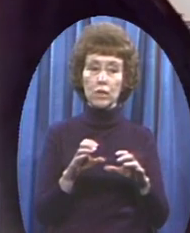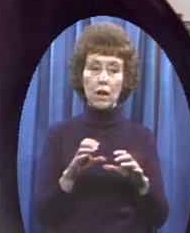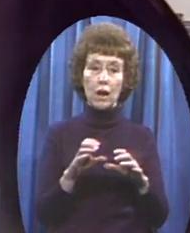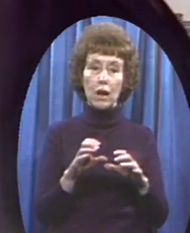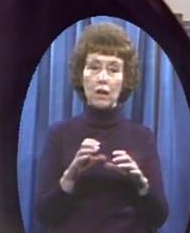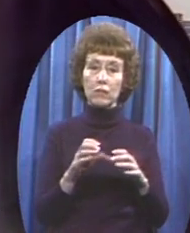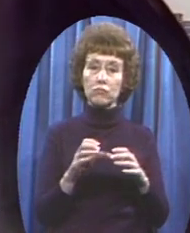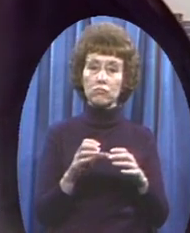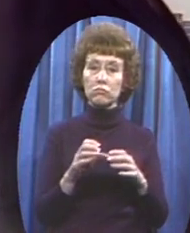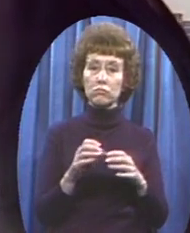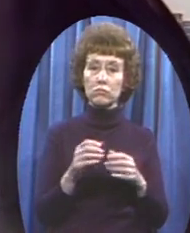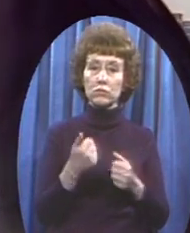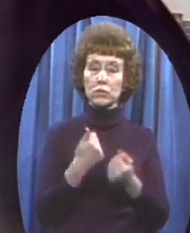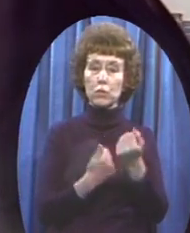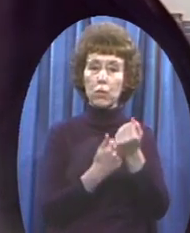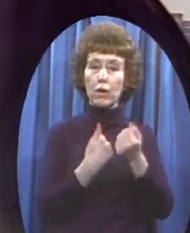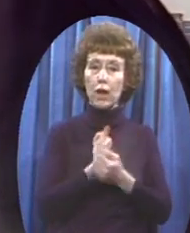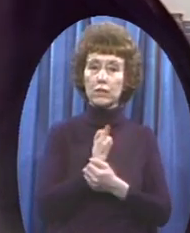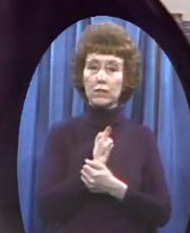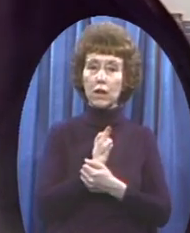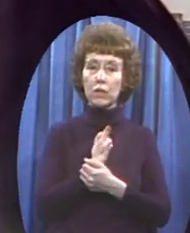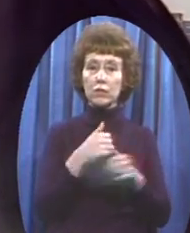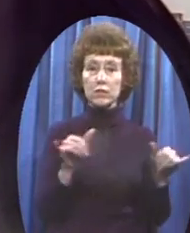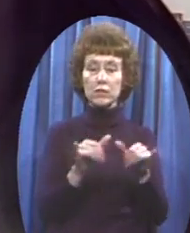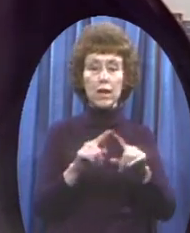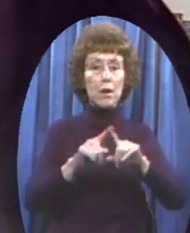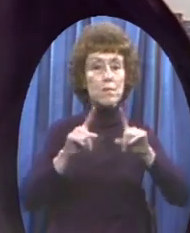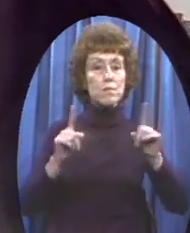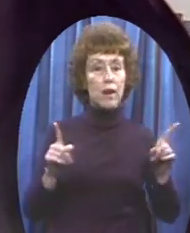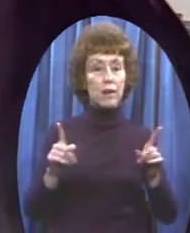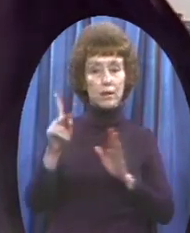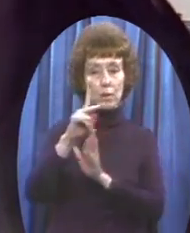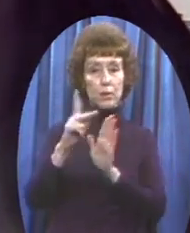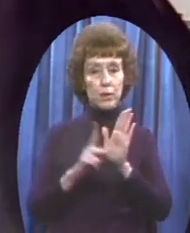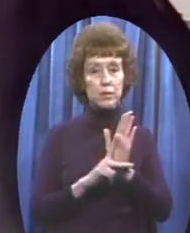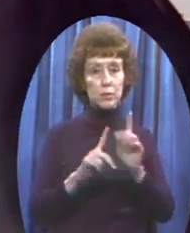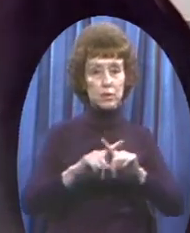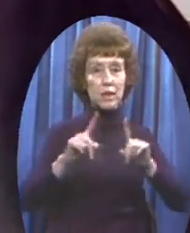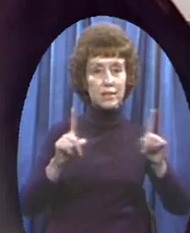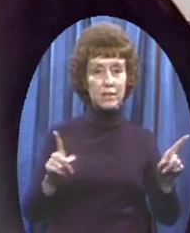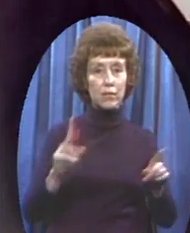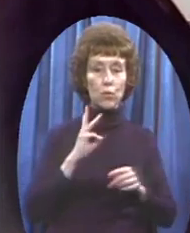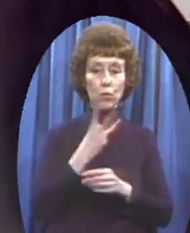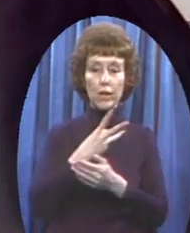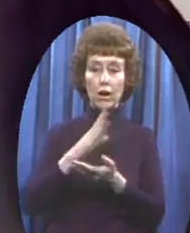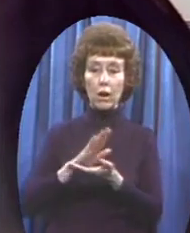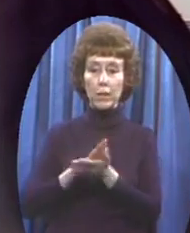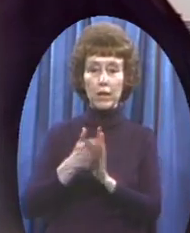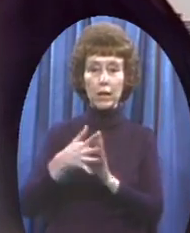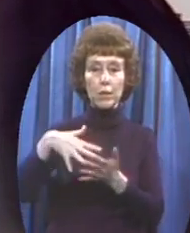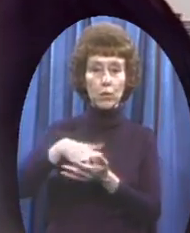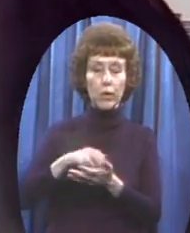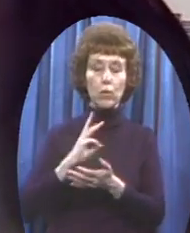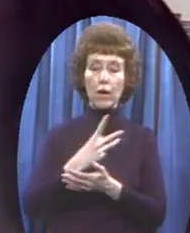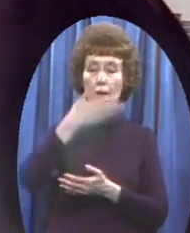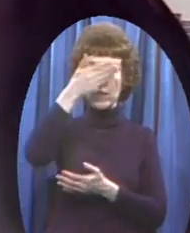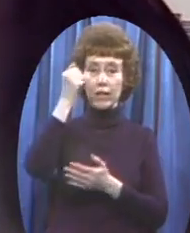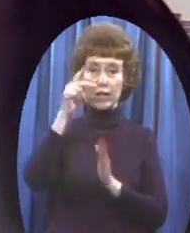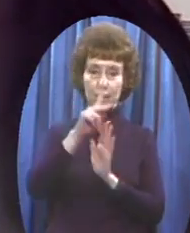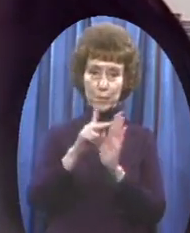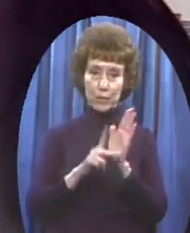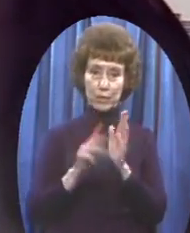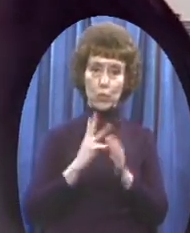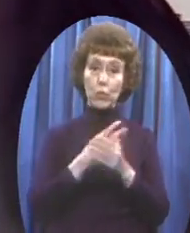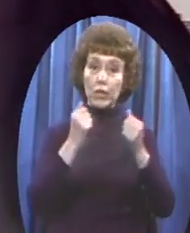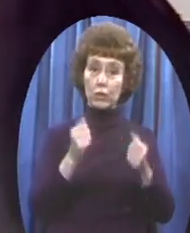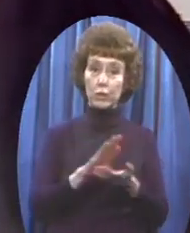which differentiate us. We're forgetting our principles. We're forgetting the source of our strength. We are becoming weak. We could become one of the nations